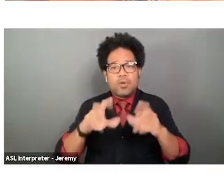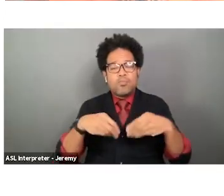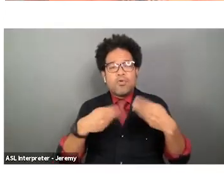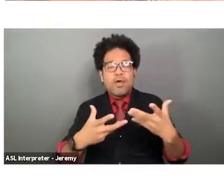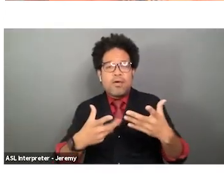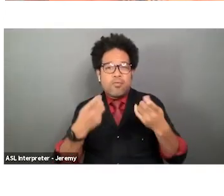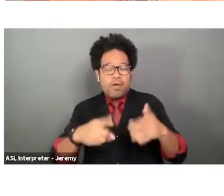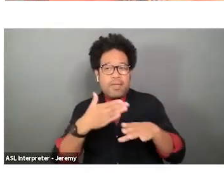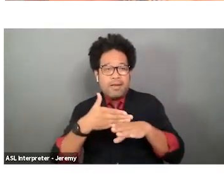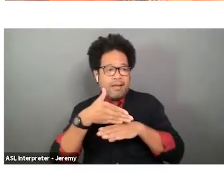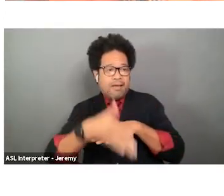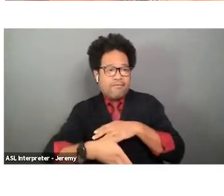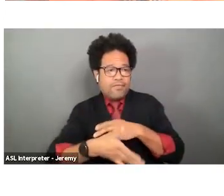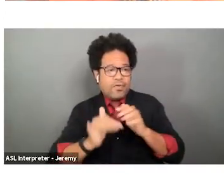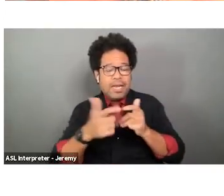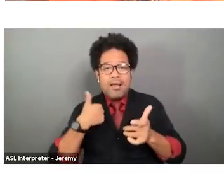that and how we stayed rooted.